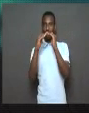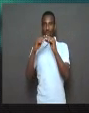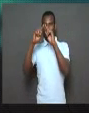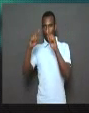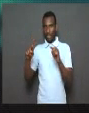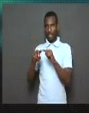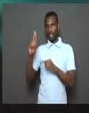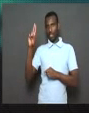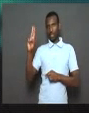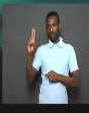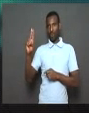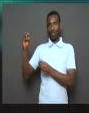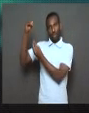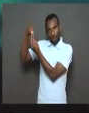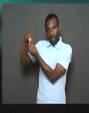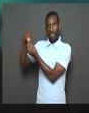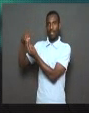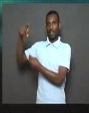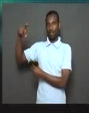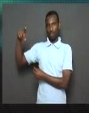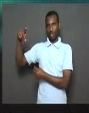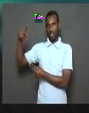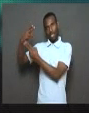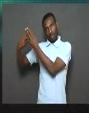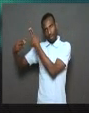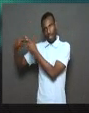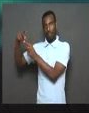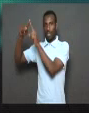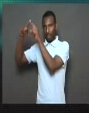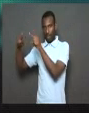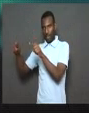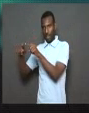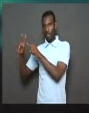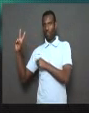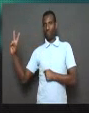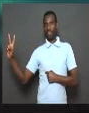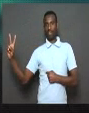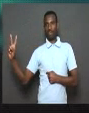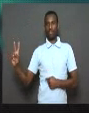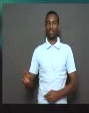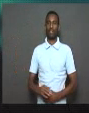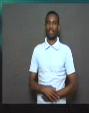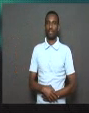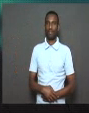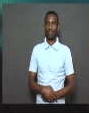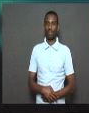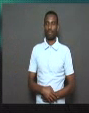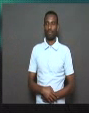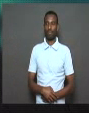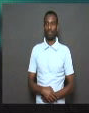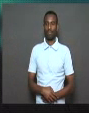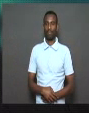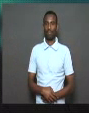is equal to delta U plus P delta V.